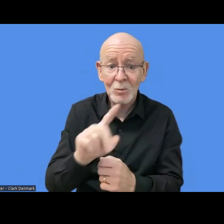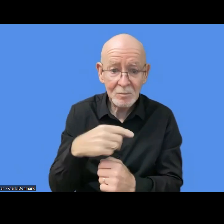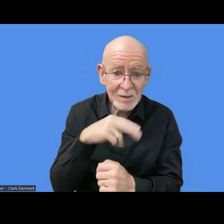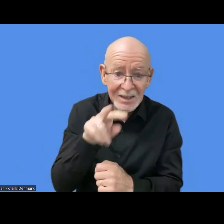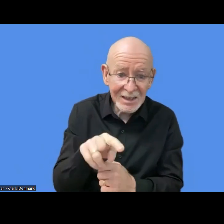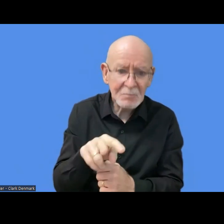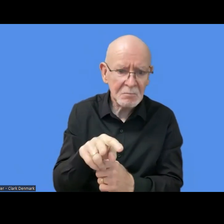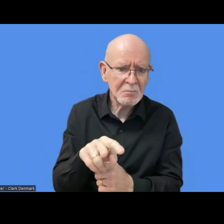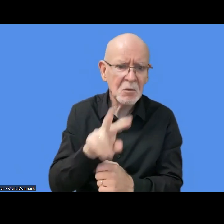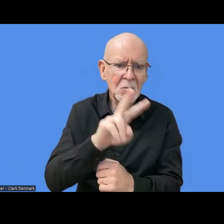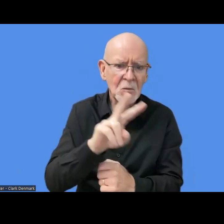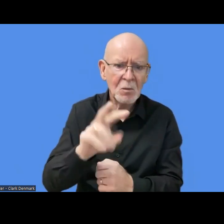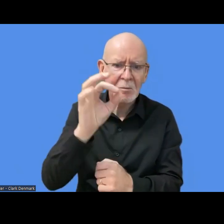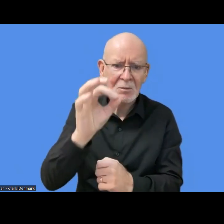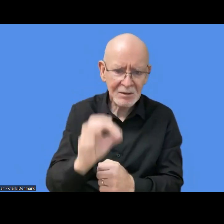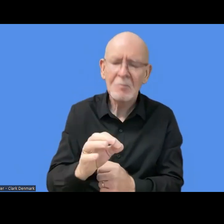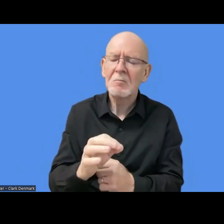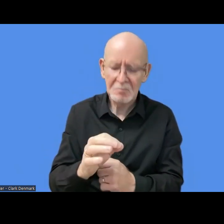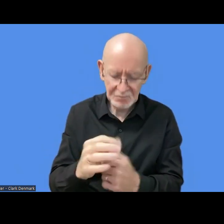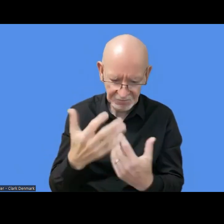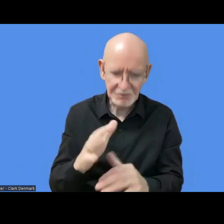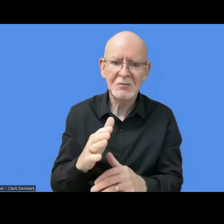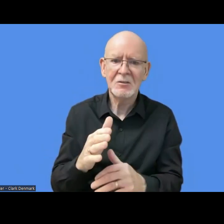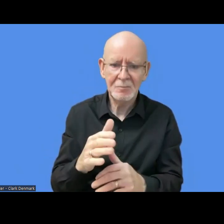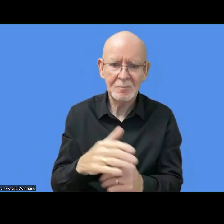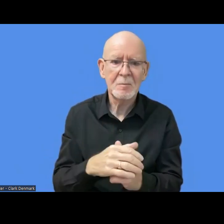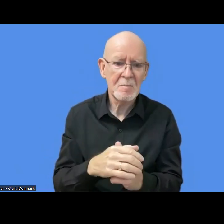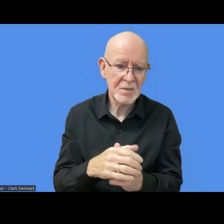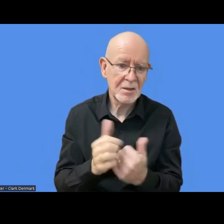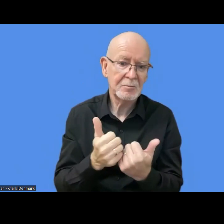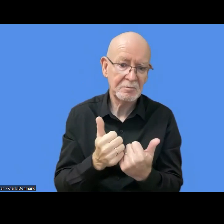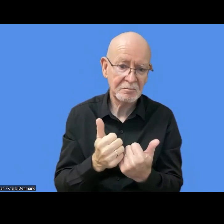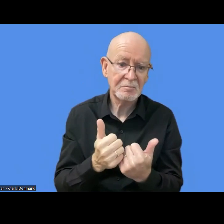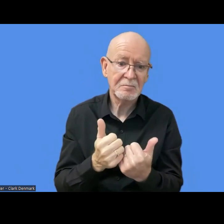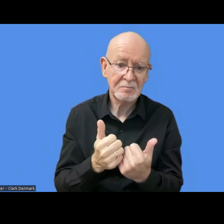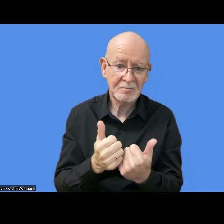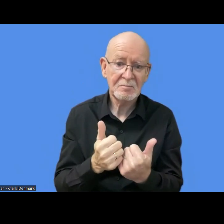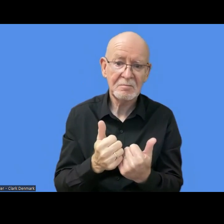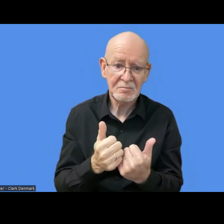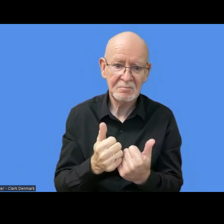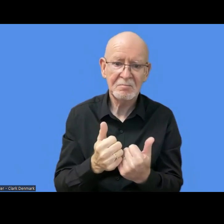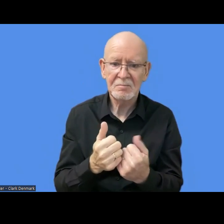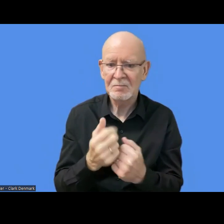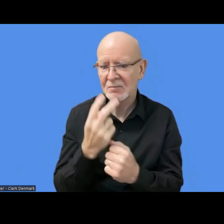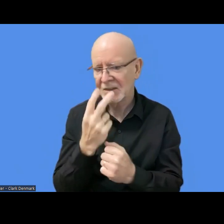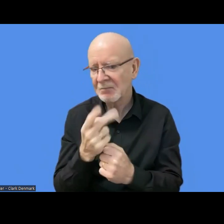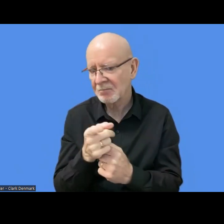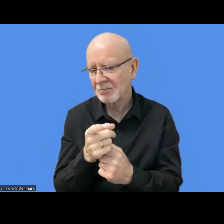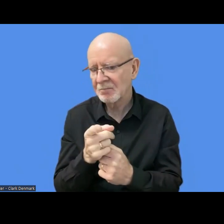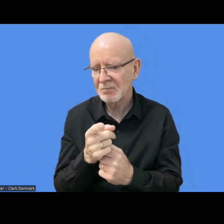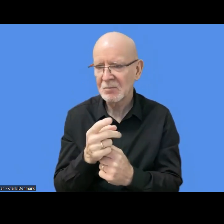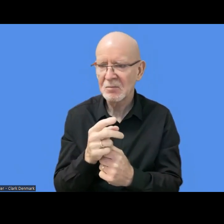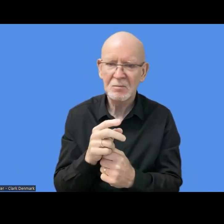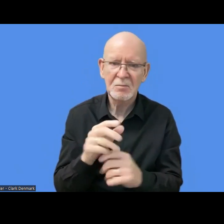to 5 events my company was involved in, 11% even said 5 to 10 events in the last 3